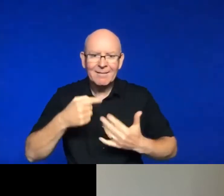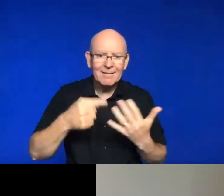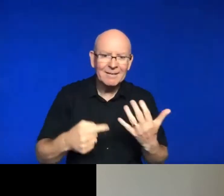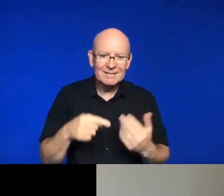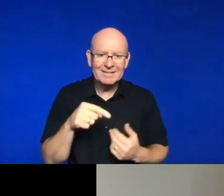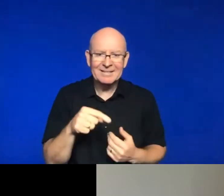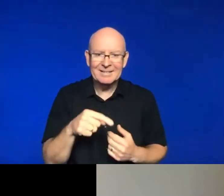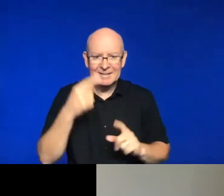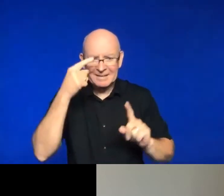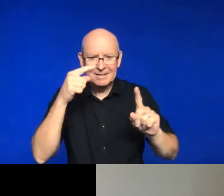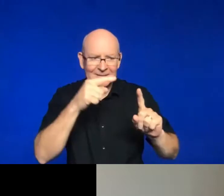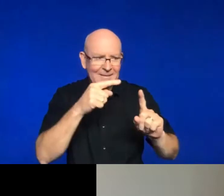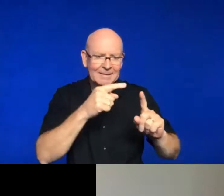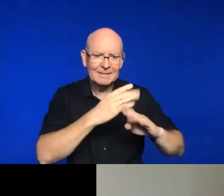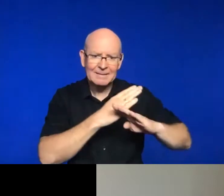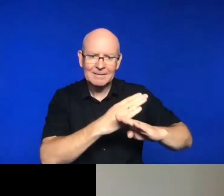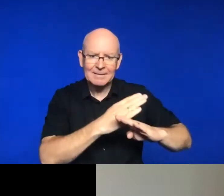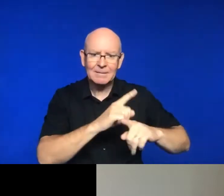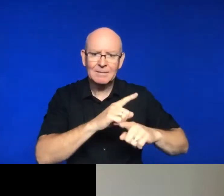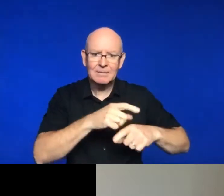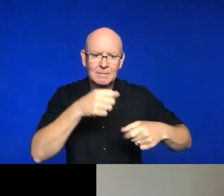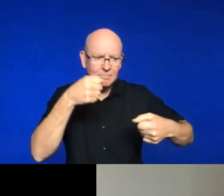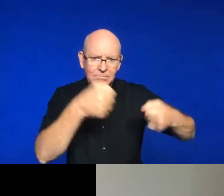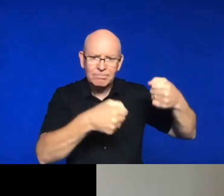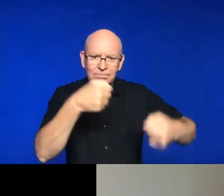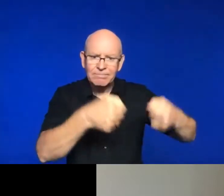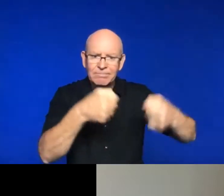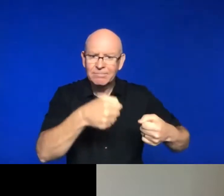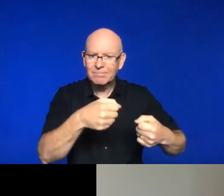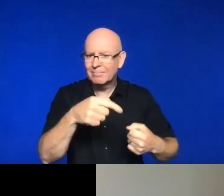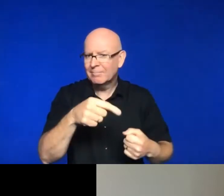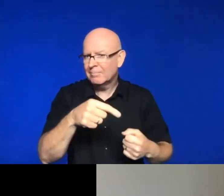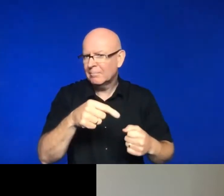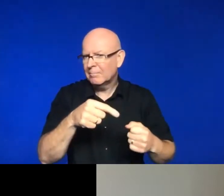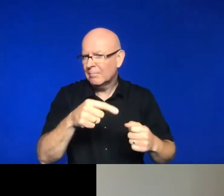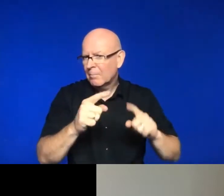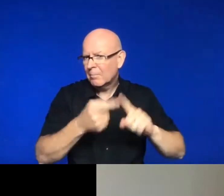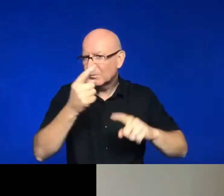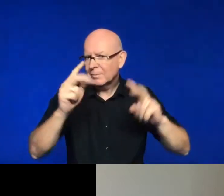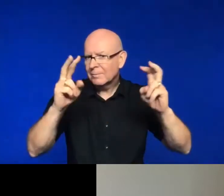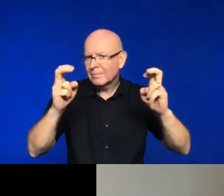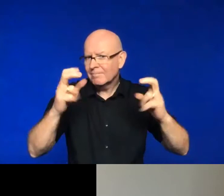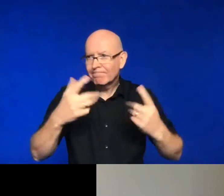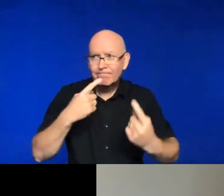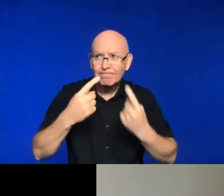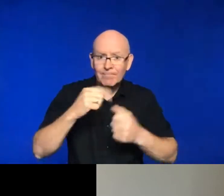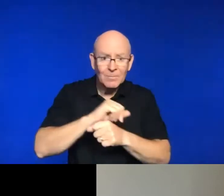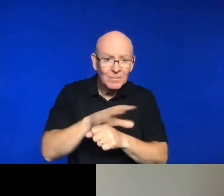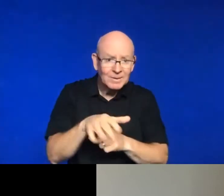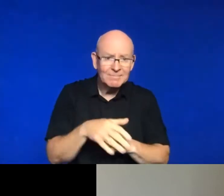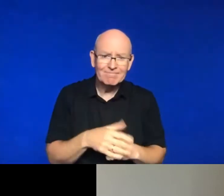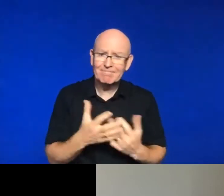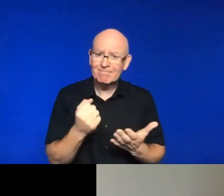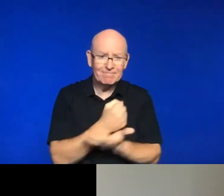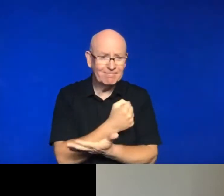COVID-19. Unfortunately, we only have a very short time, but I think it would be helpful to hear your voice on